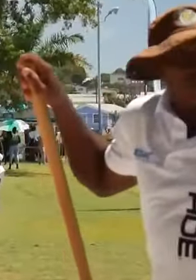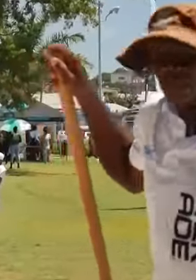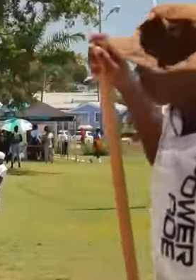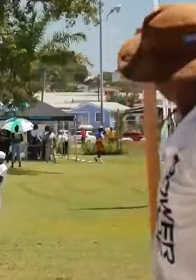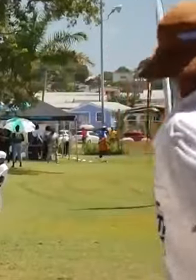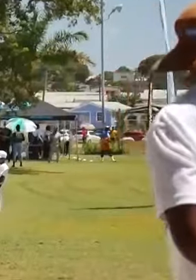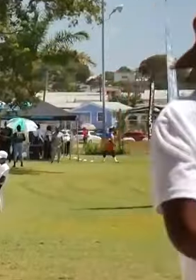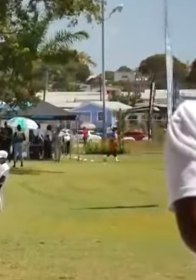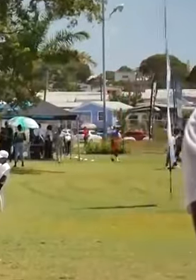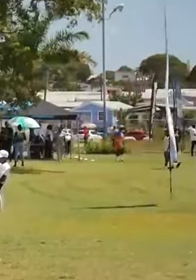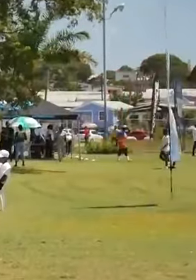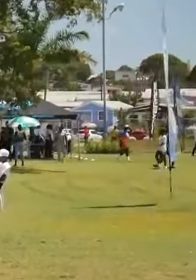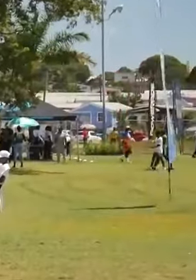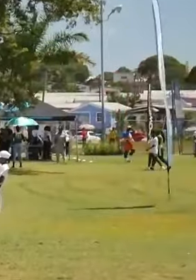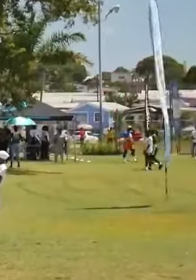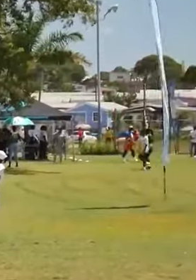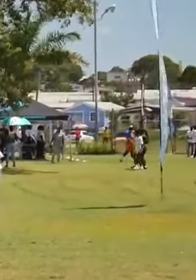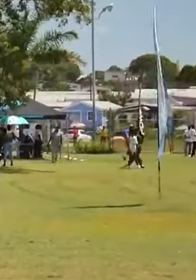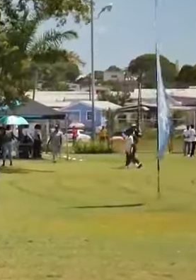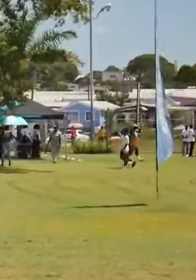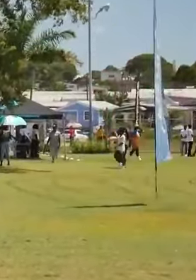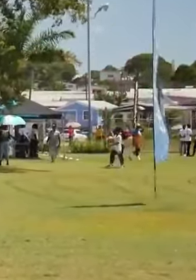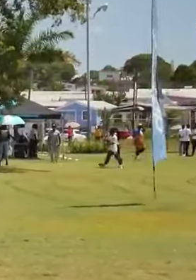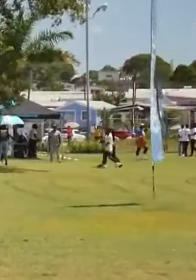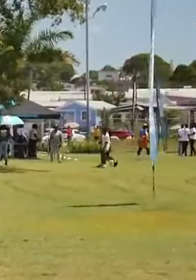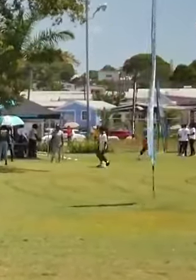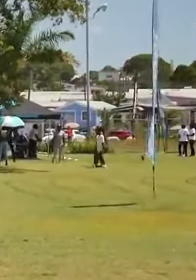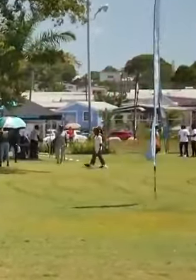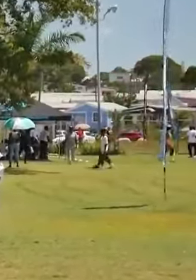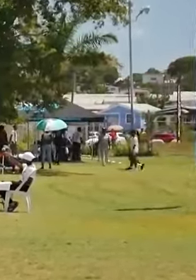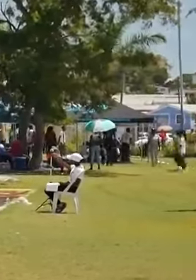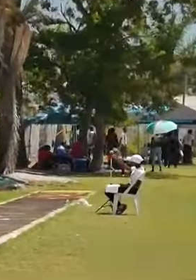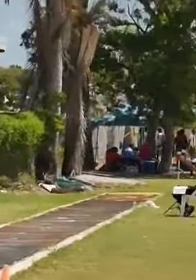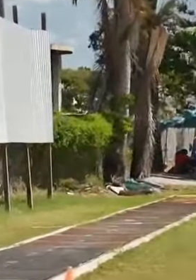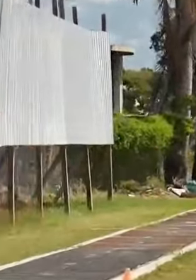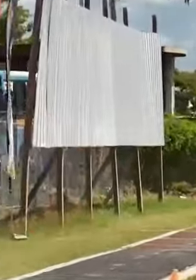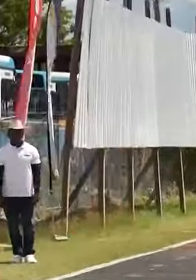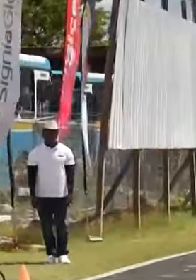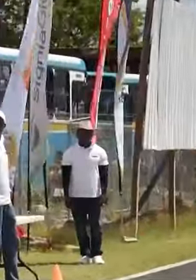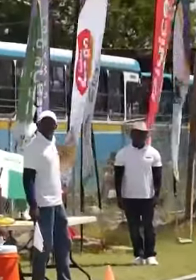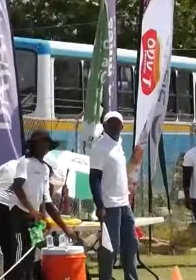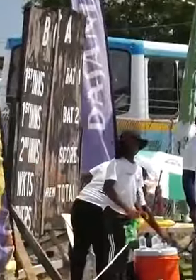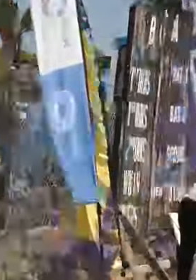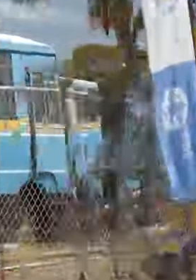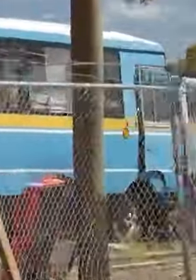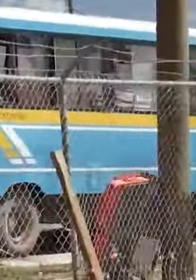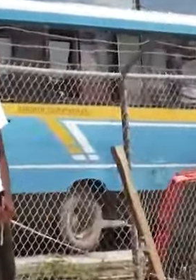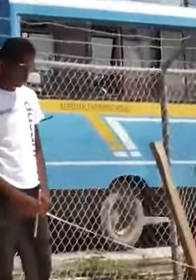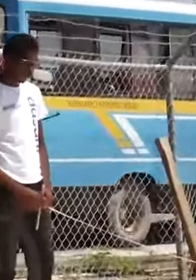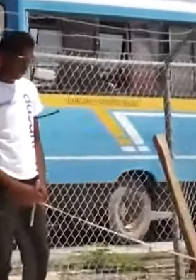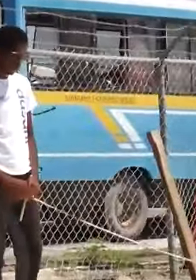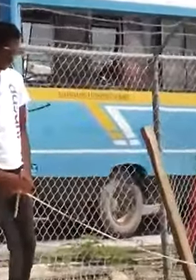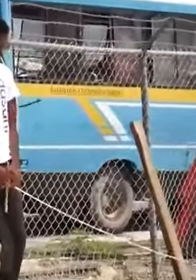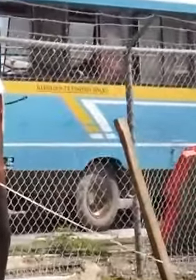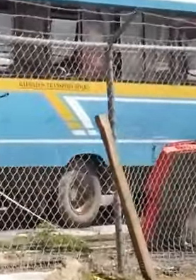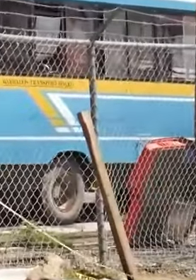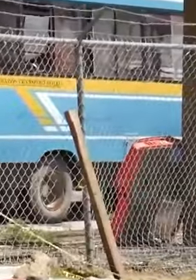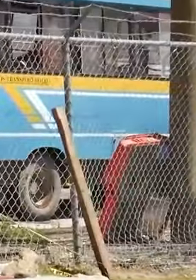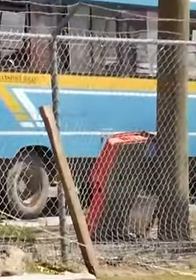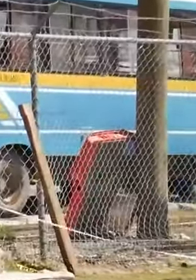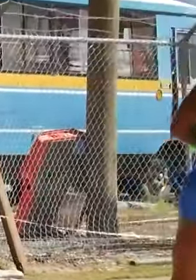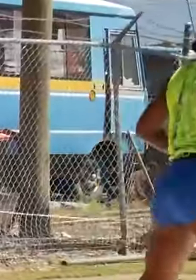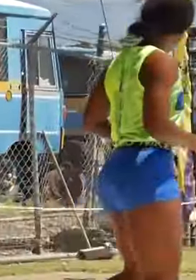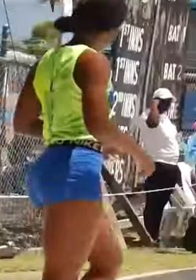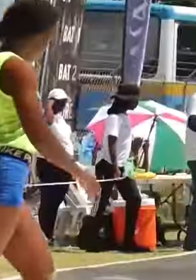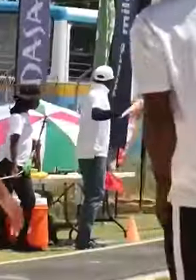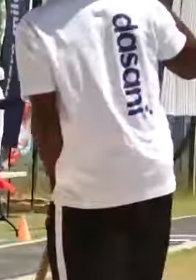in the long jump, Sky Spencer Lane of the SMS Cougars continued her impressive return to track and field with a second place finish